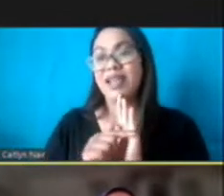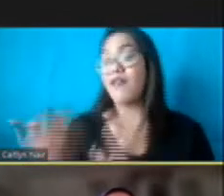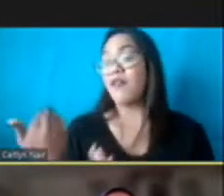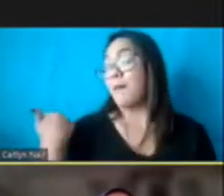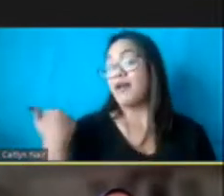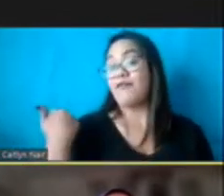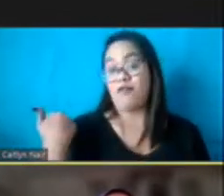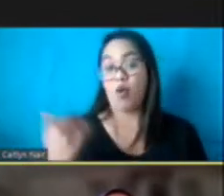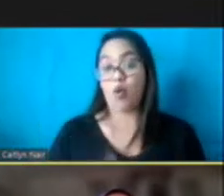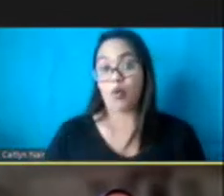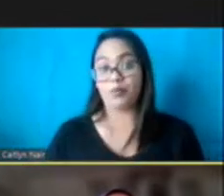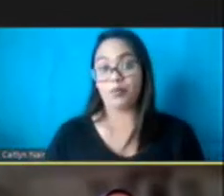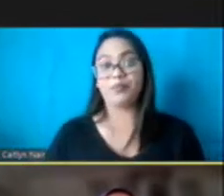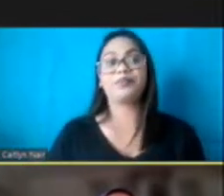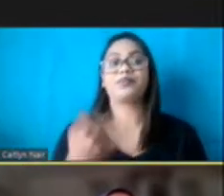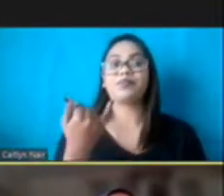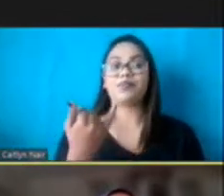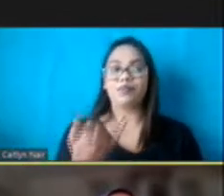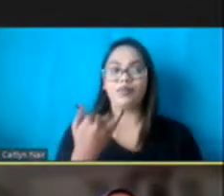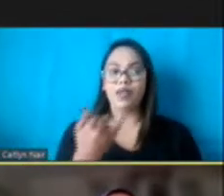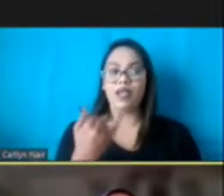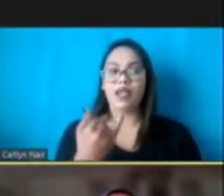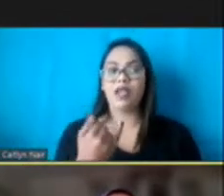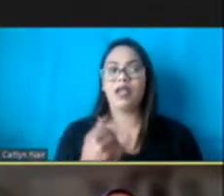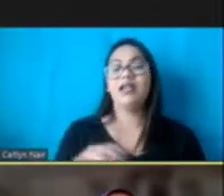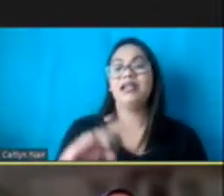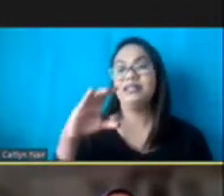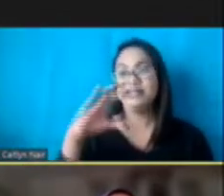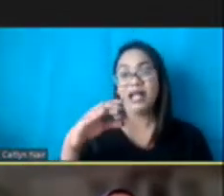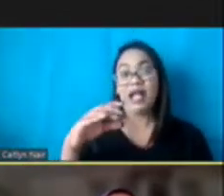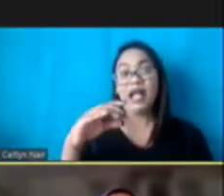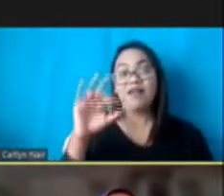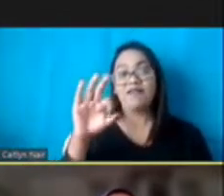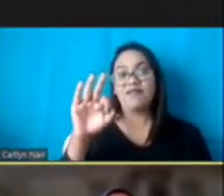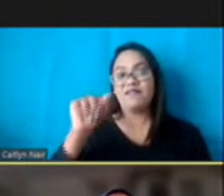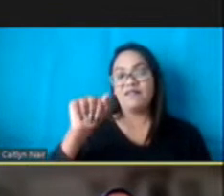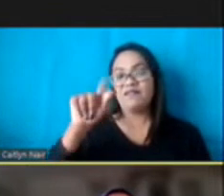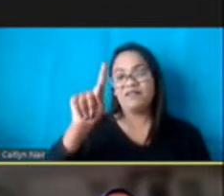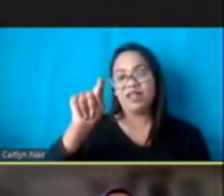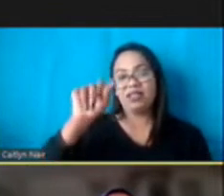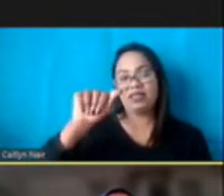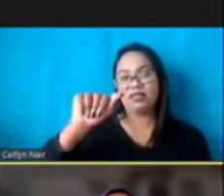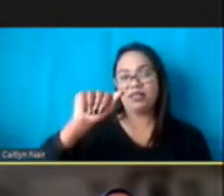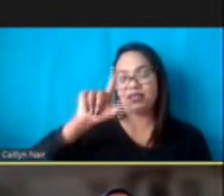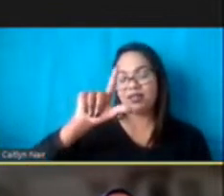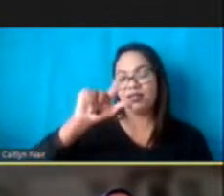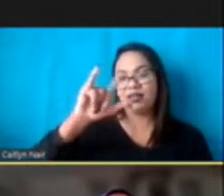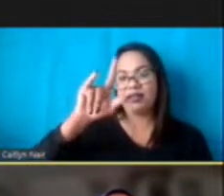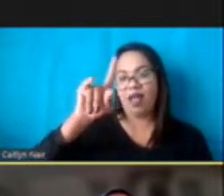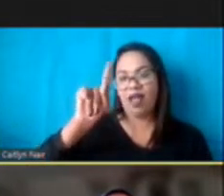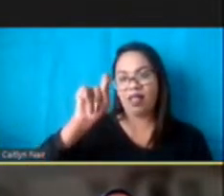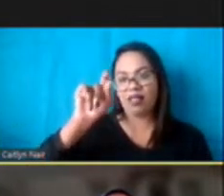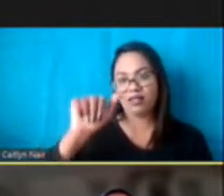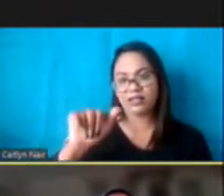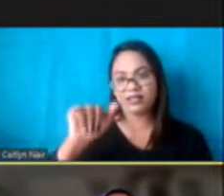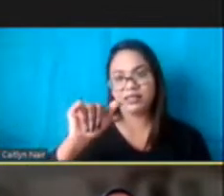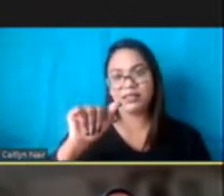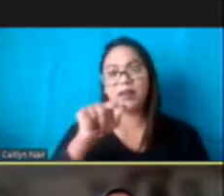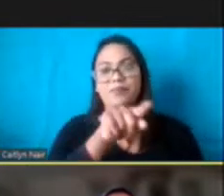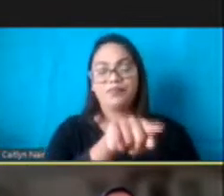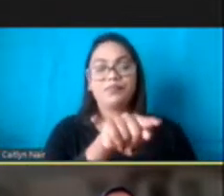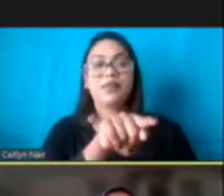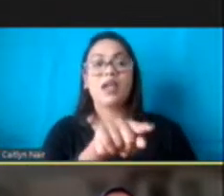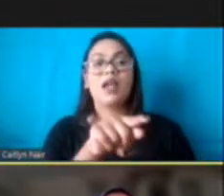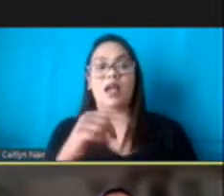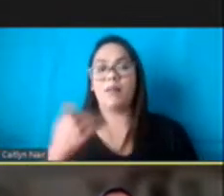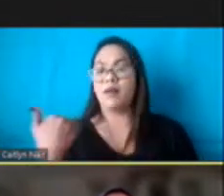Also, case fatality ratio increases at the peaks of each wave in both the public and the private sector. However, in the last few weeks,